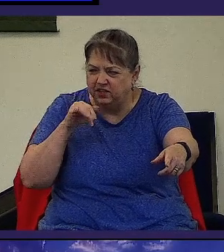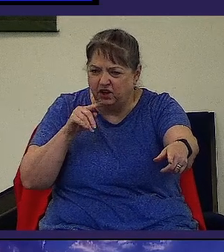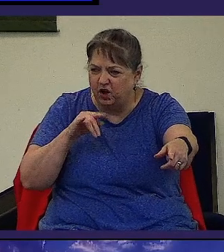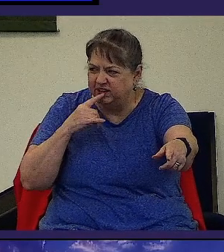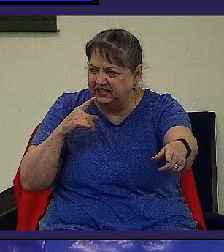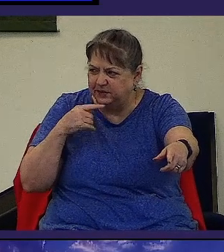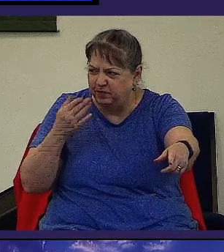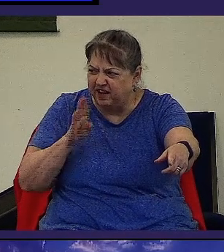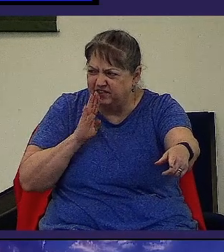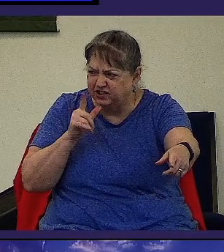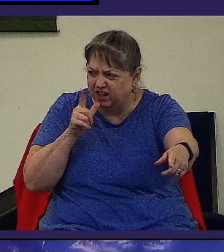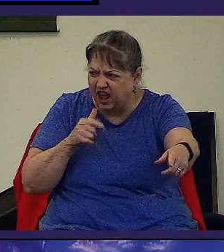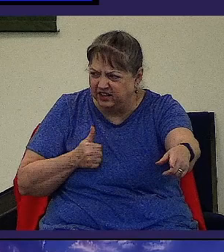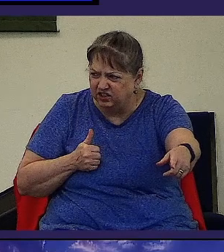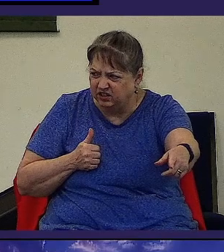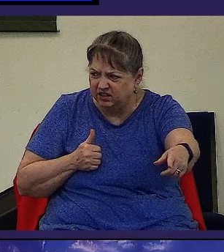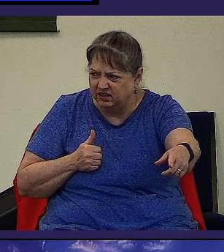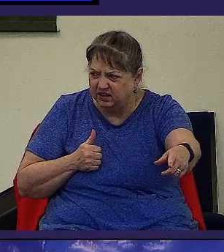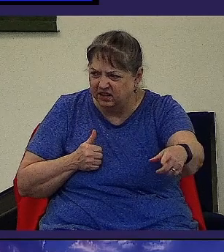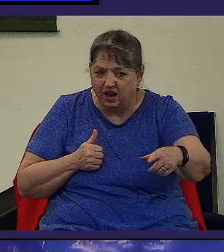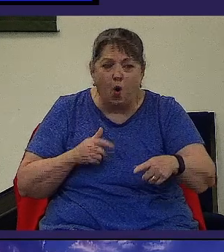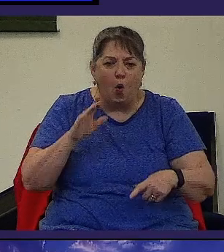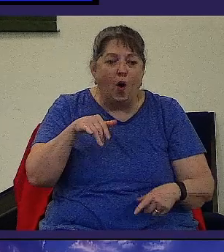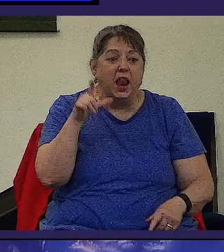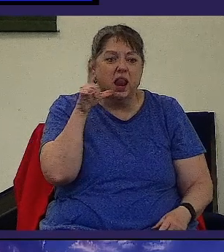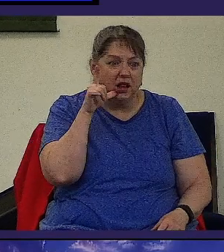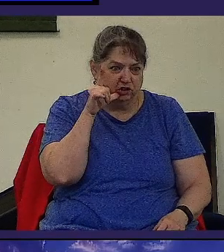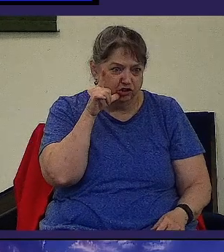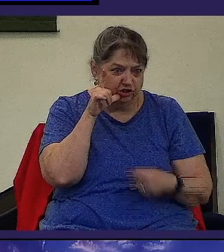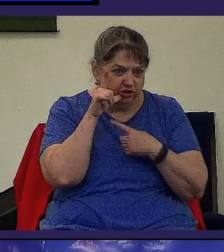this is lunch